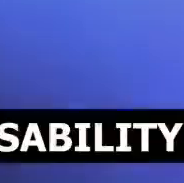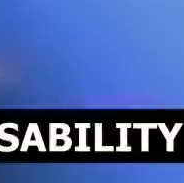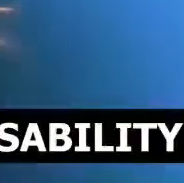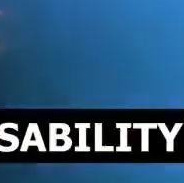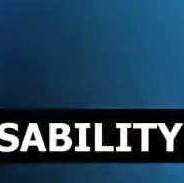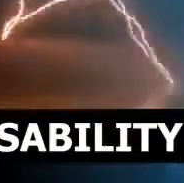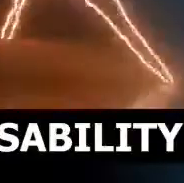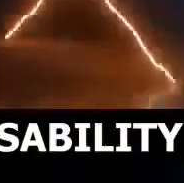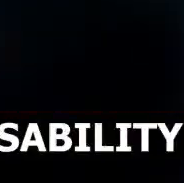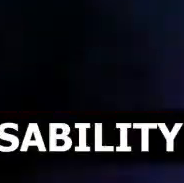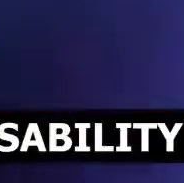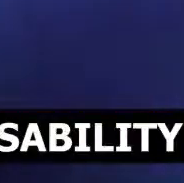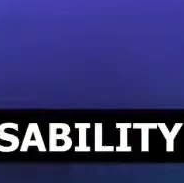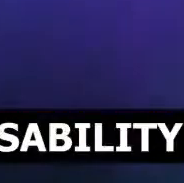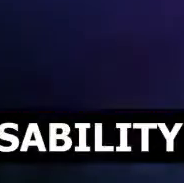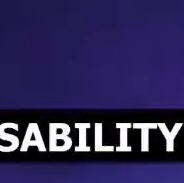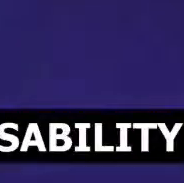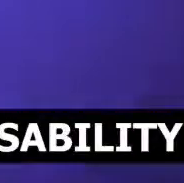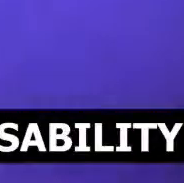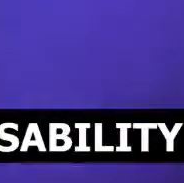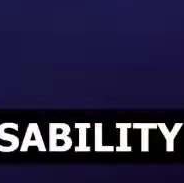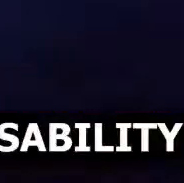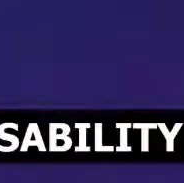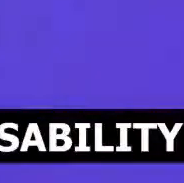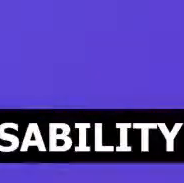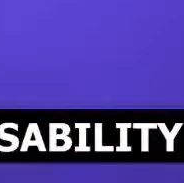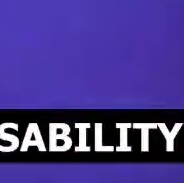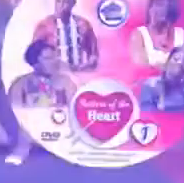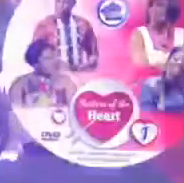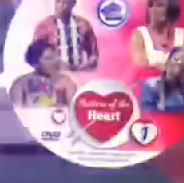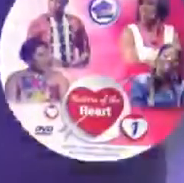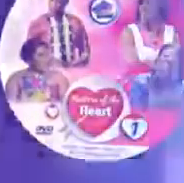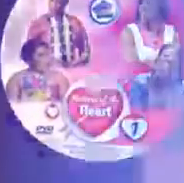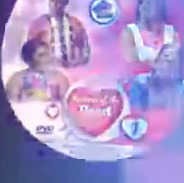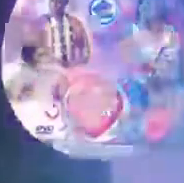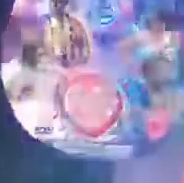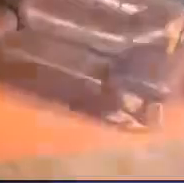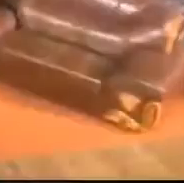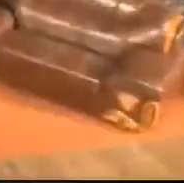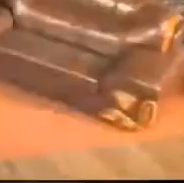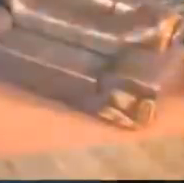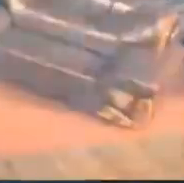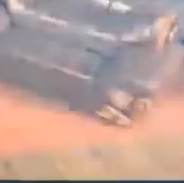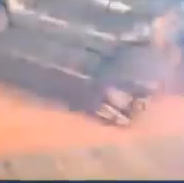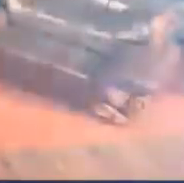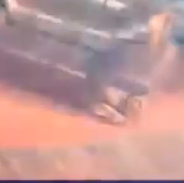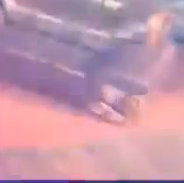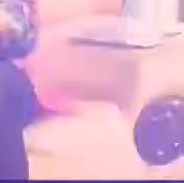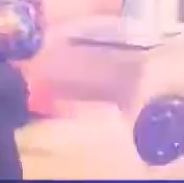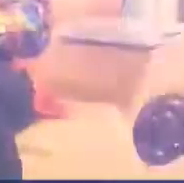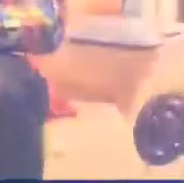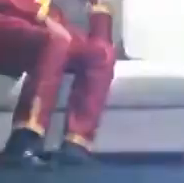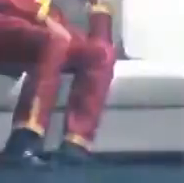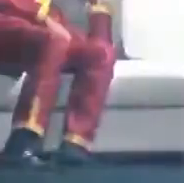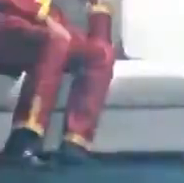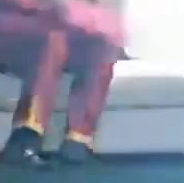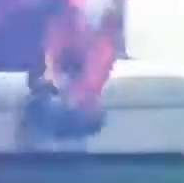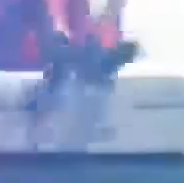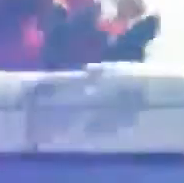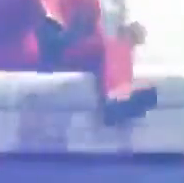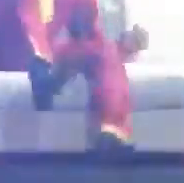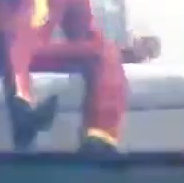H4P, celebrating 10 years of bringing dignity to disability. Hooray! It's H4P